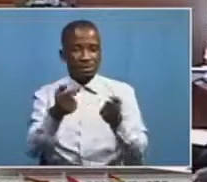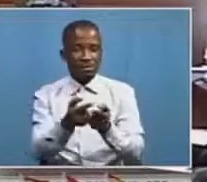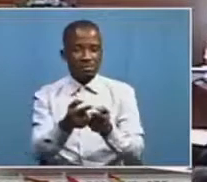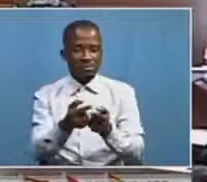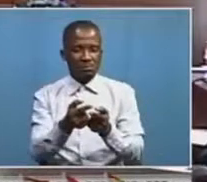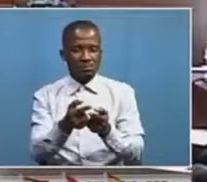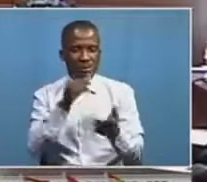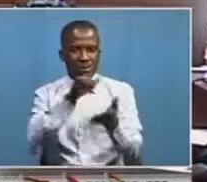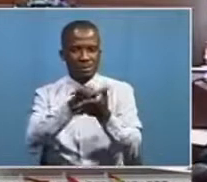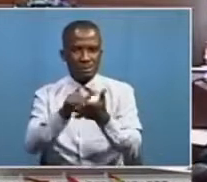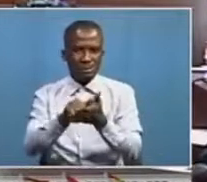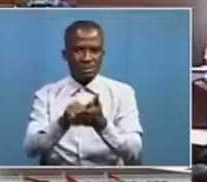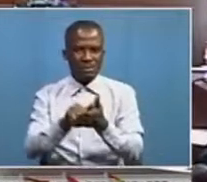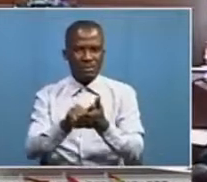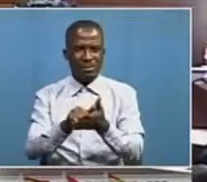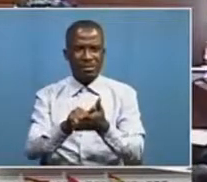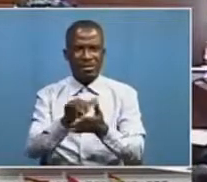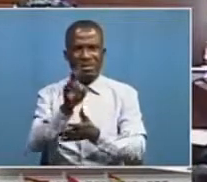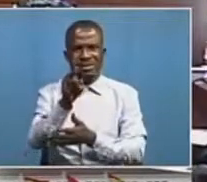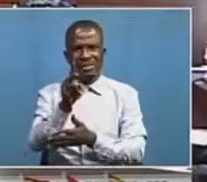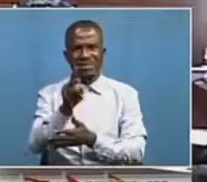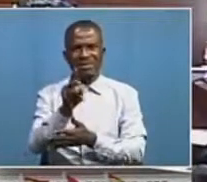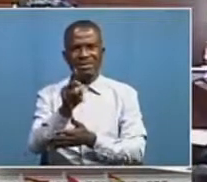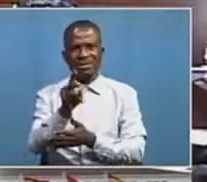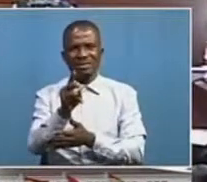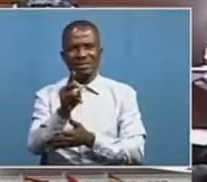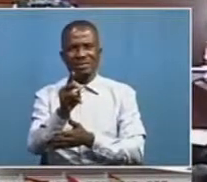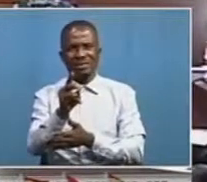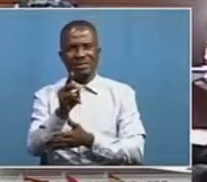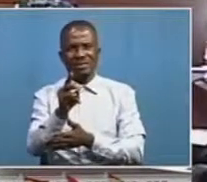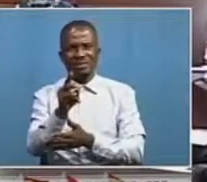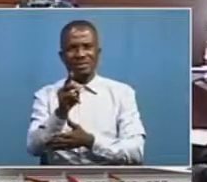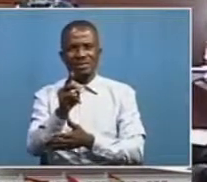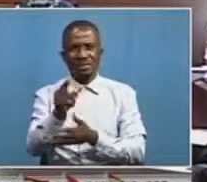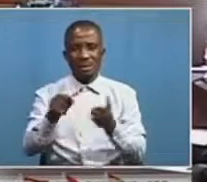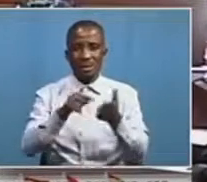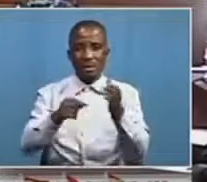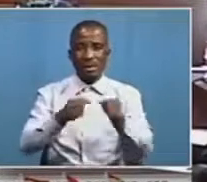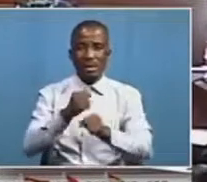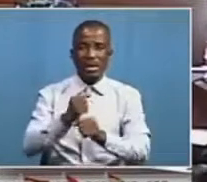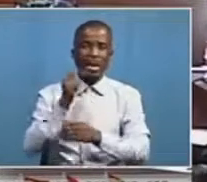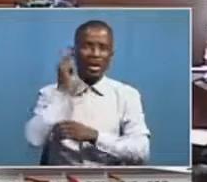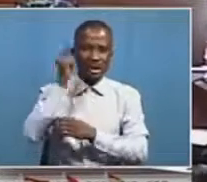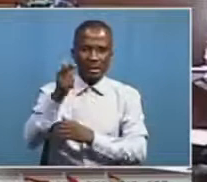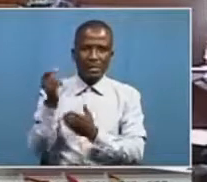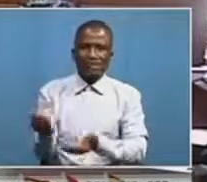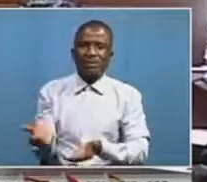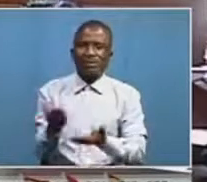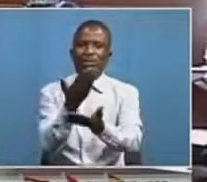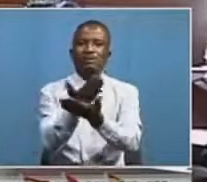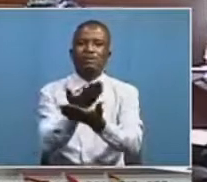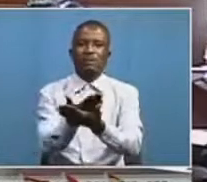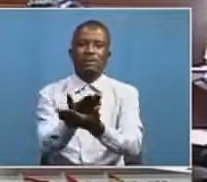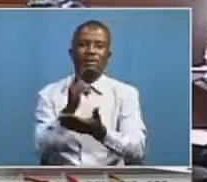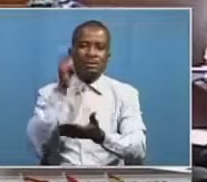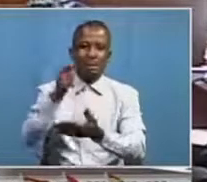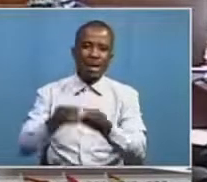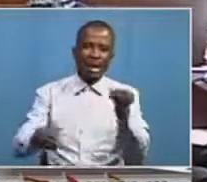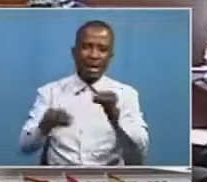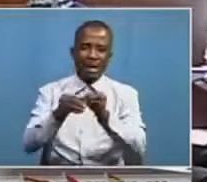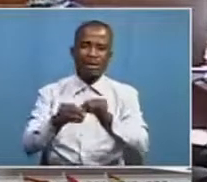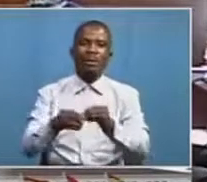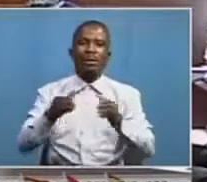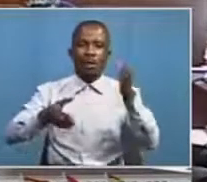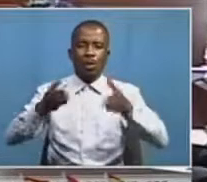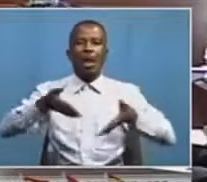or submission by the close of 17th February 2021. He, however, later sought leave of the court to file it out of time, which the court